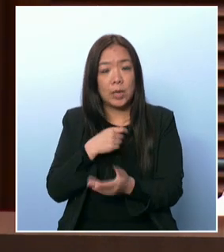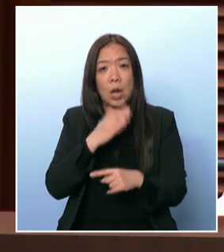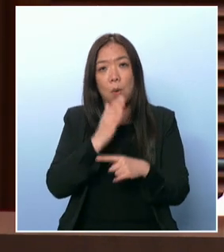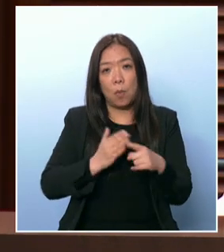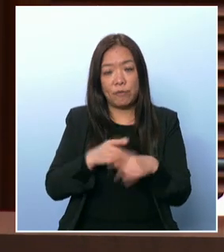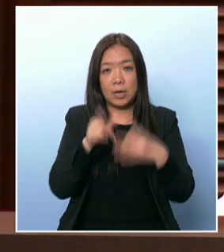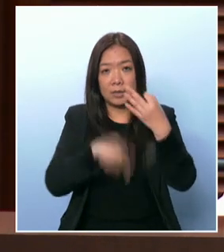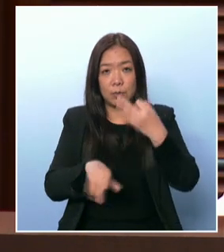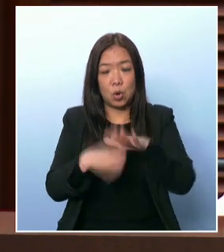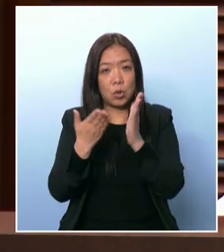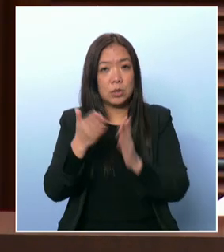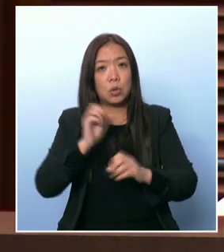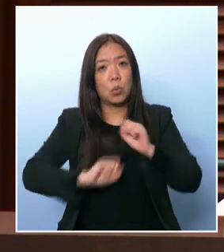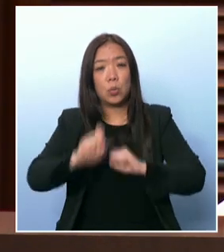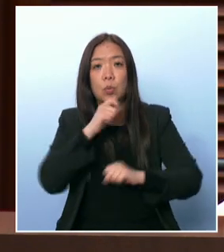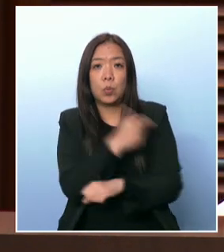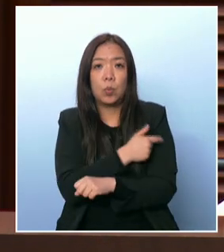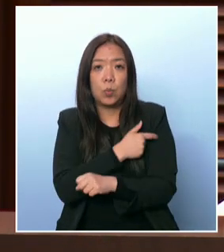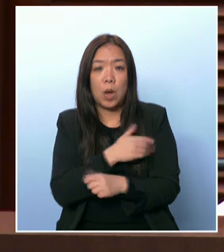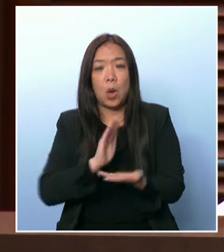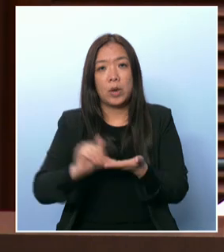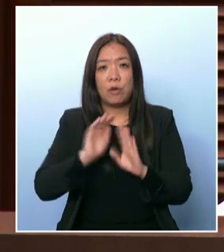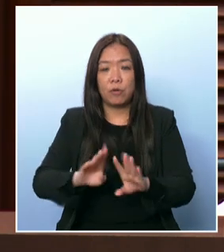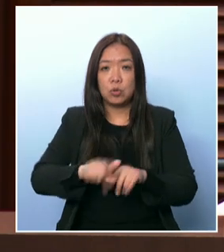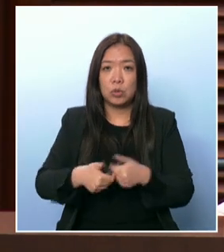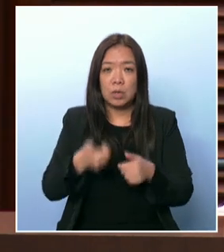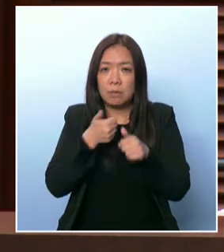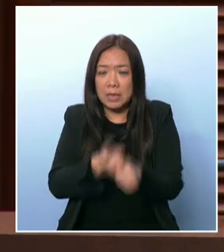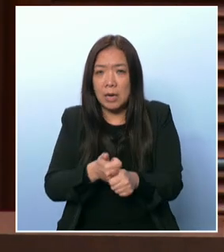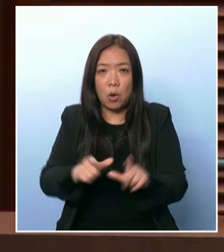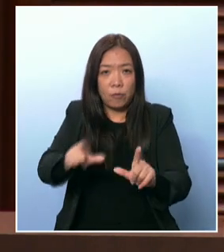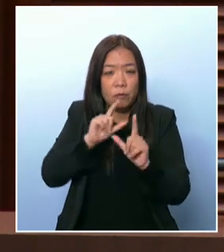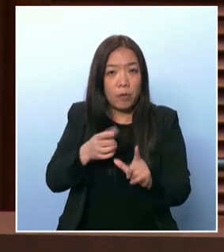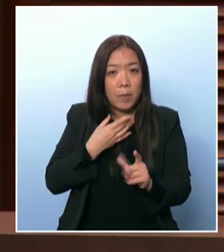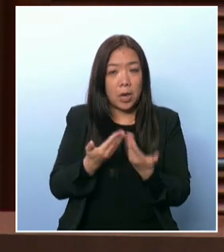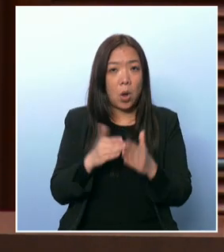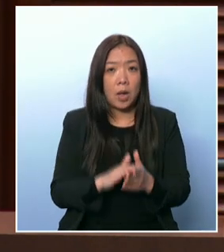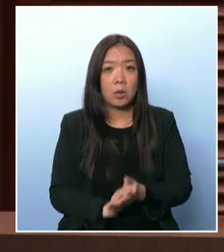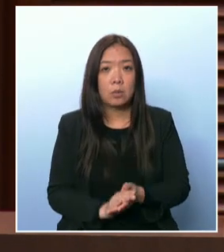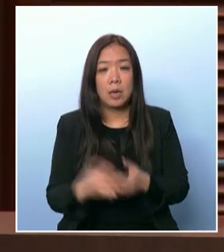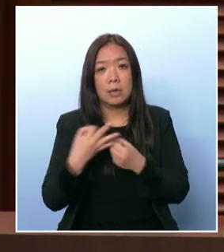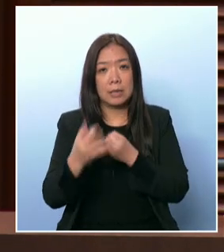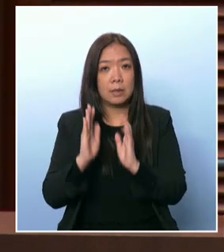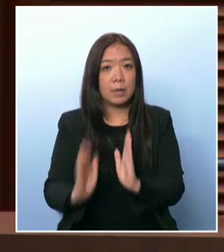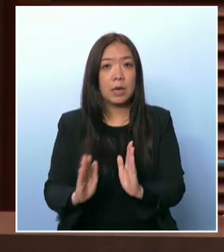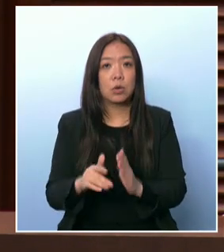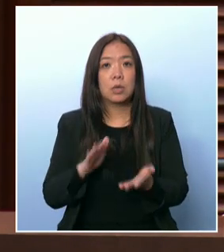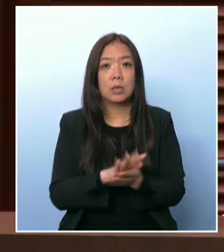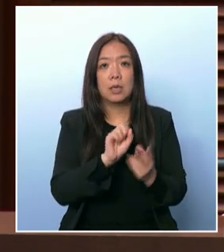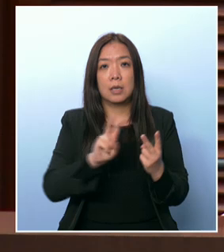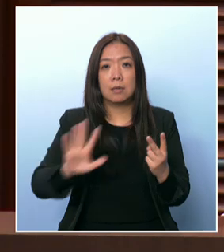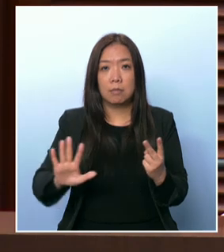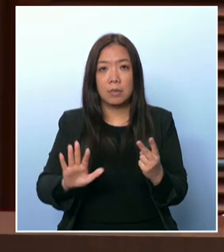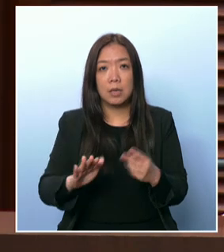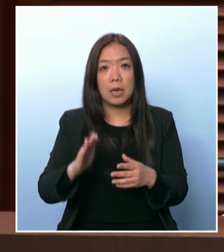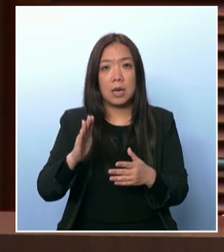around 70% of the institutions and universities have enrolled in the program. We are actively following up with institutions that have not